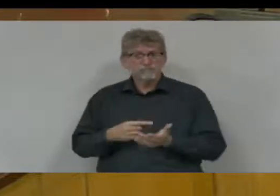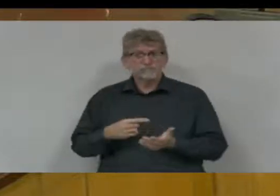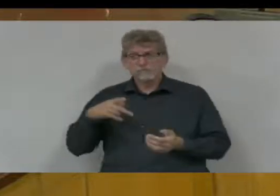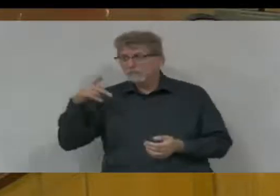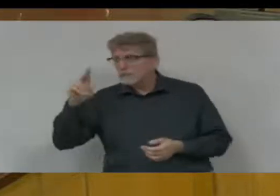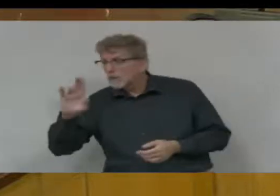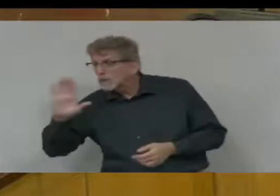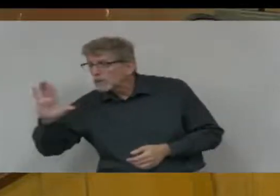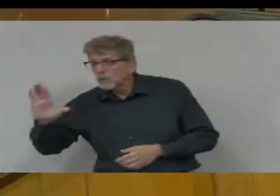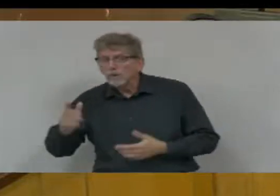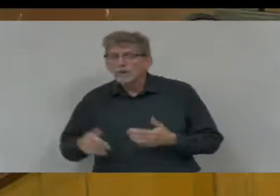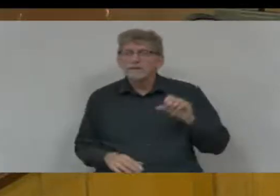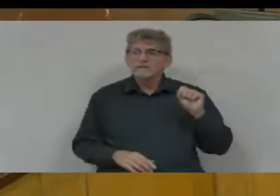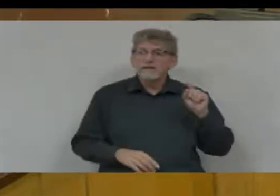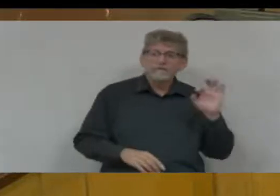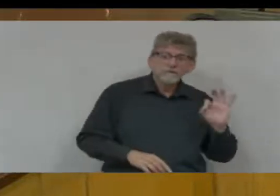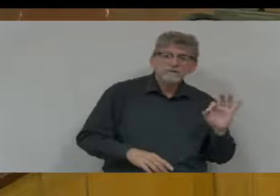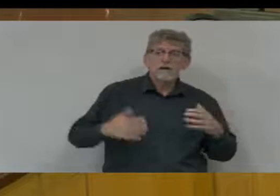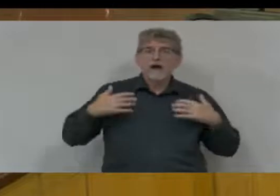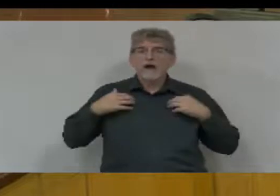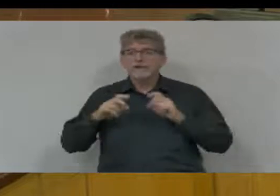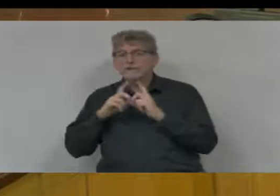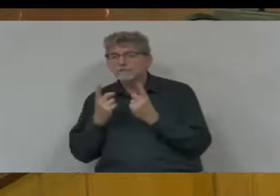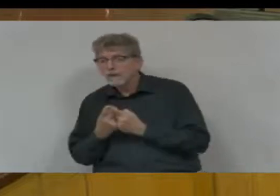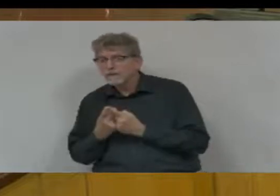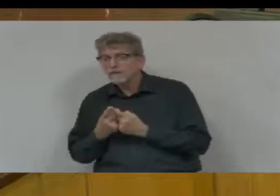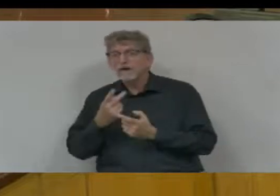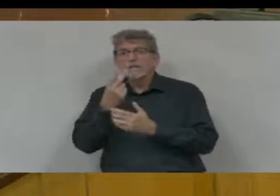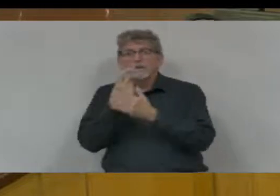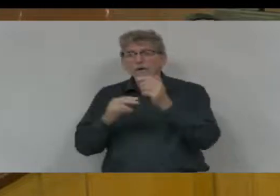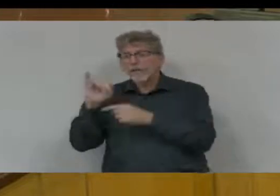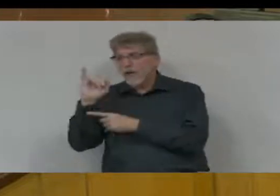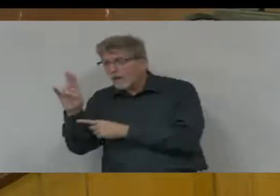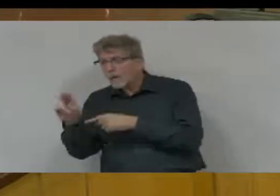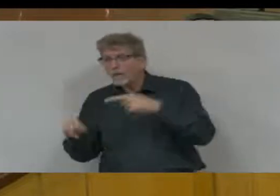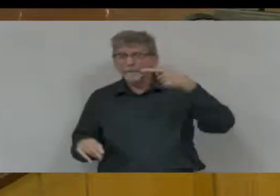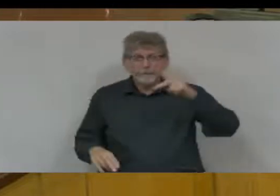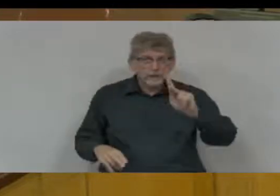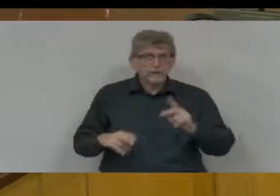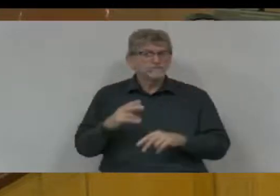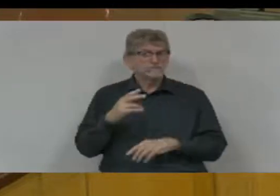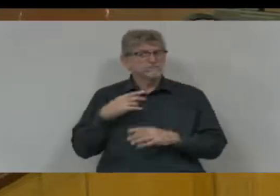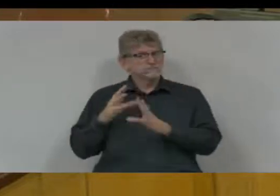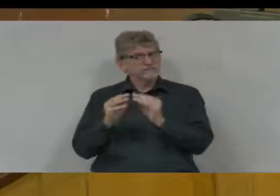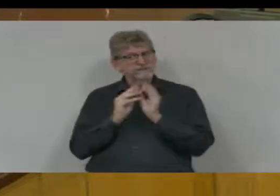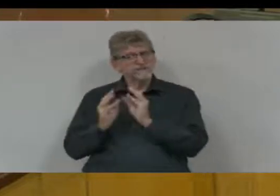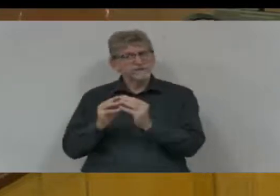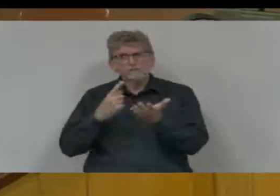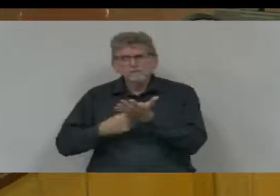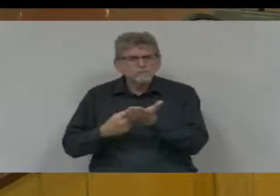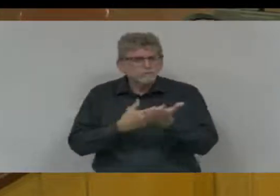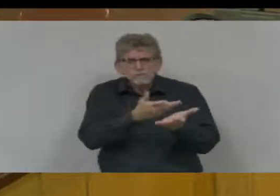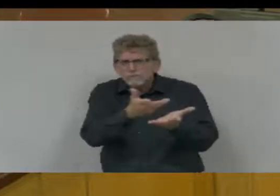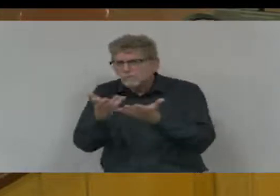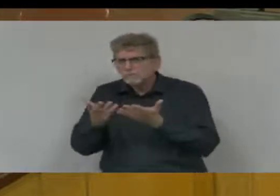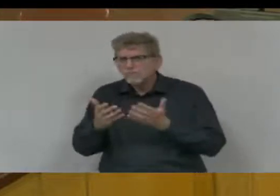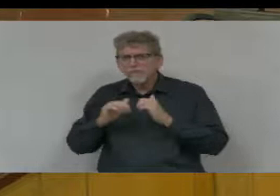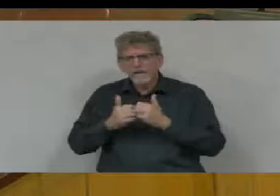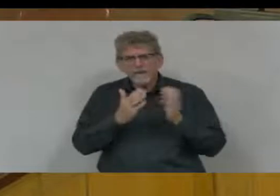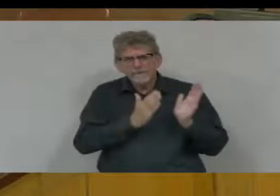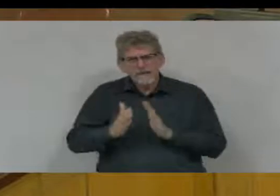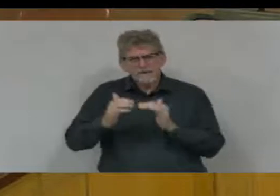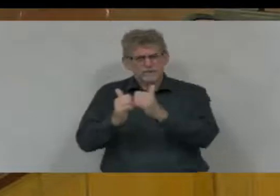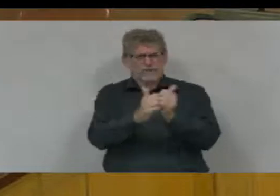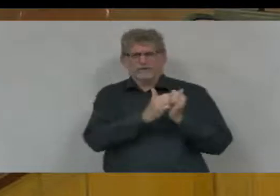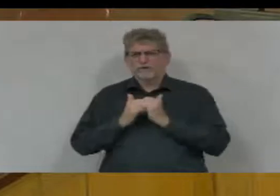hospitals. So talking about what's happening in each institution, each area, and making plans together. And I think that's really